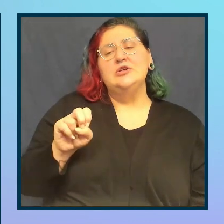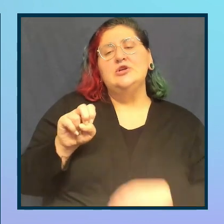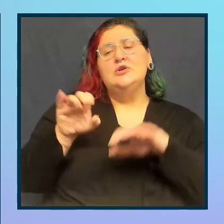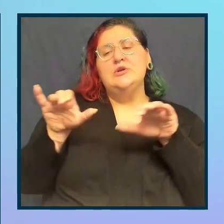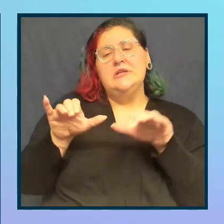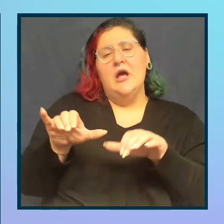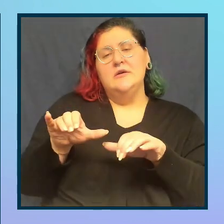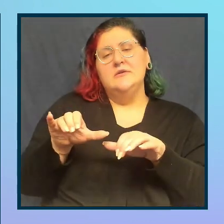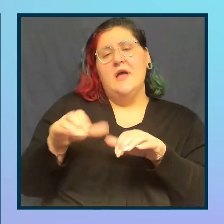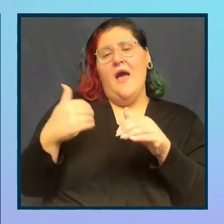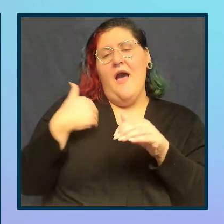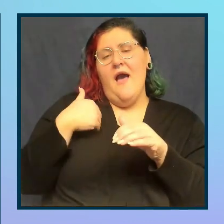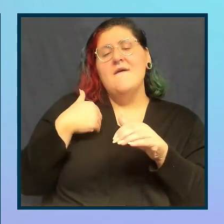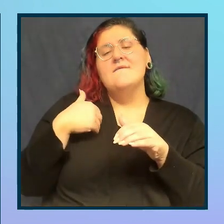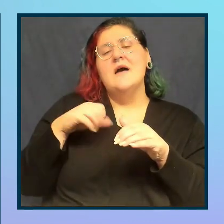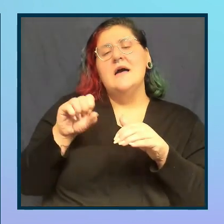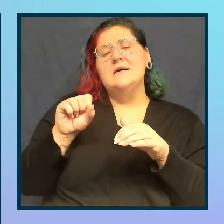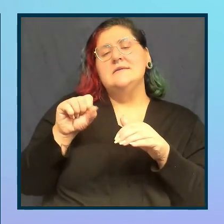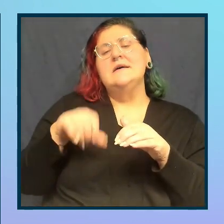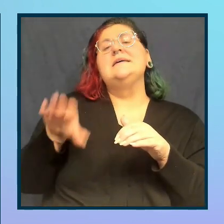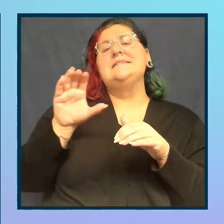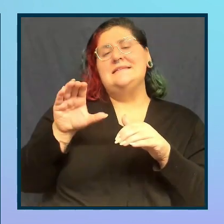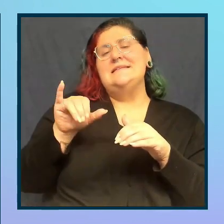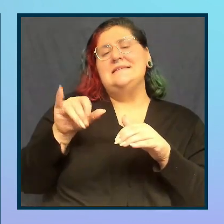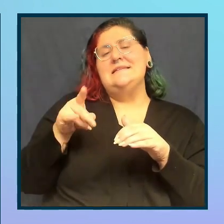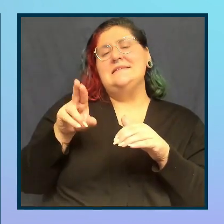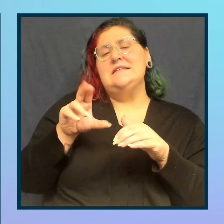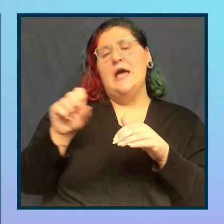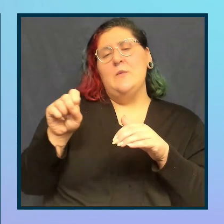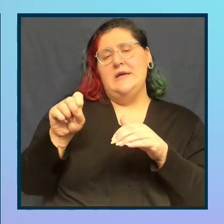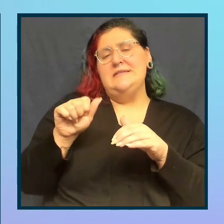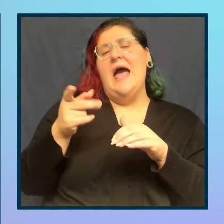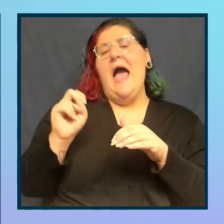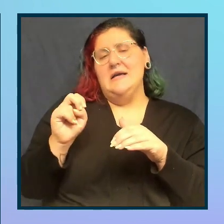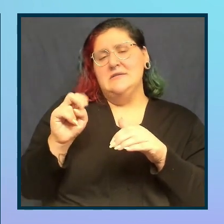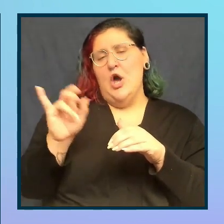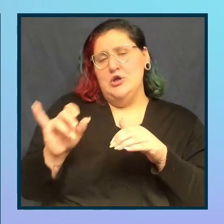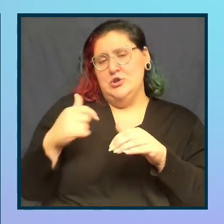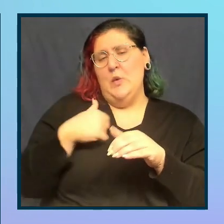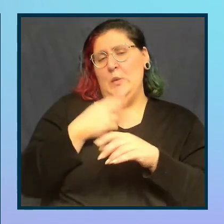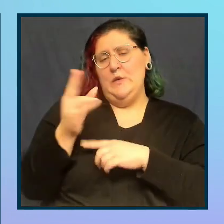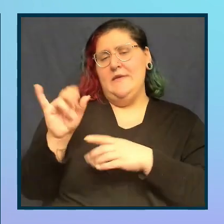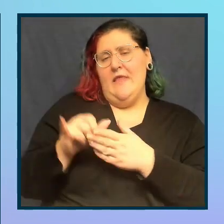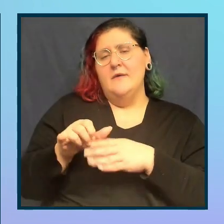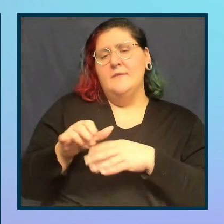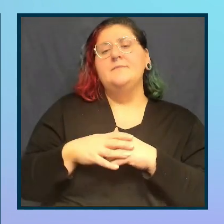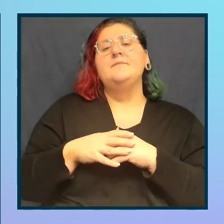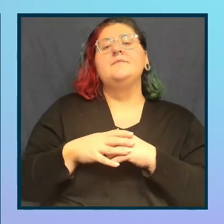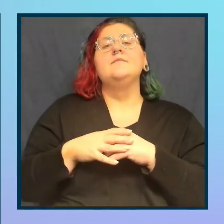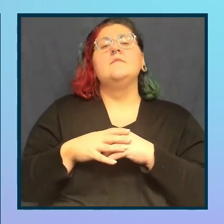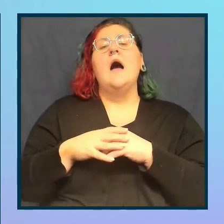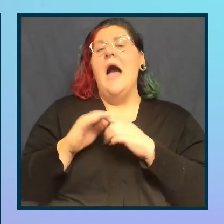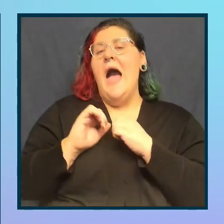well. Okay, awesome. Thank you. Okay, how could we fix the